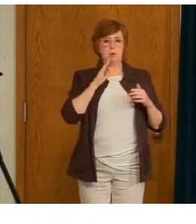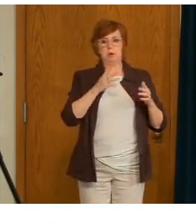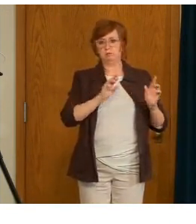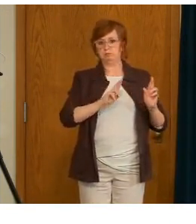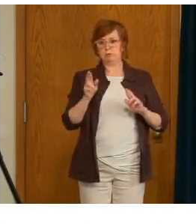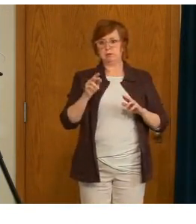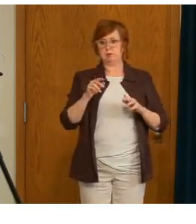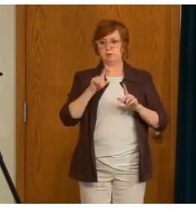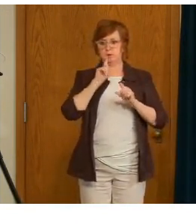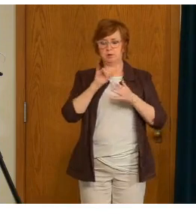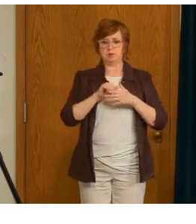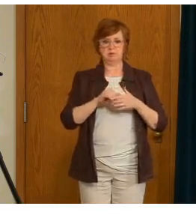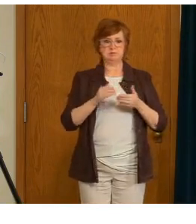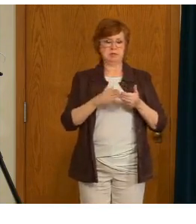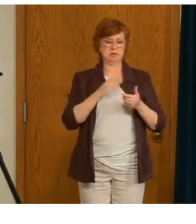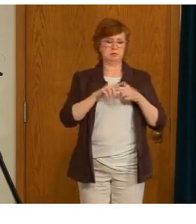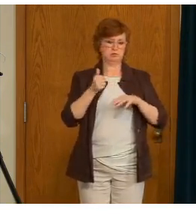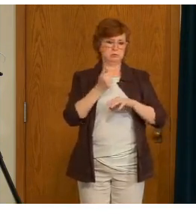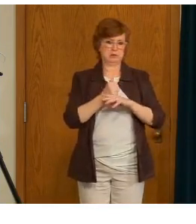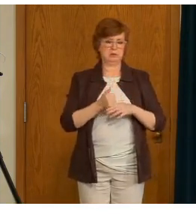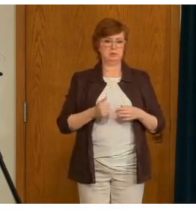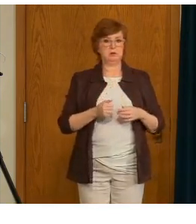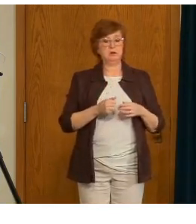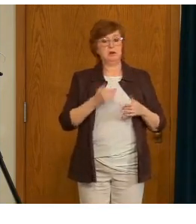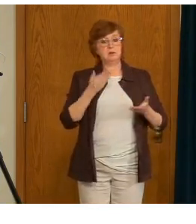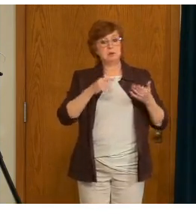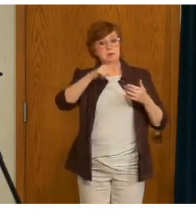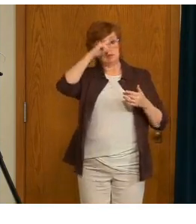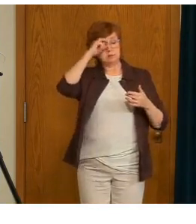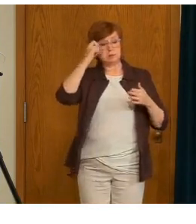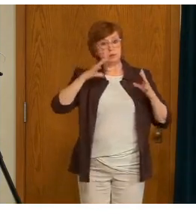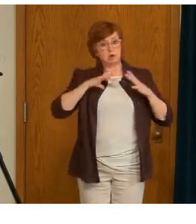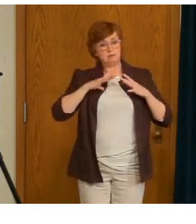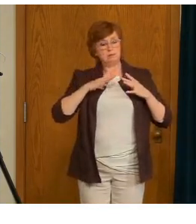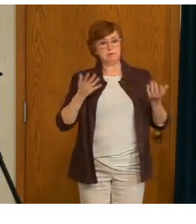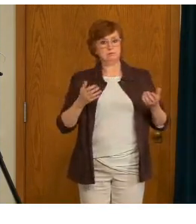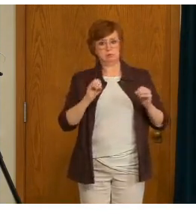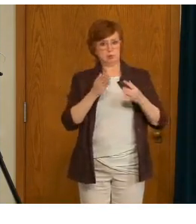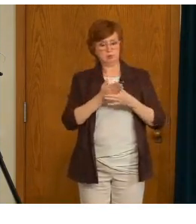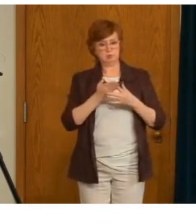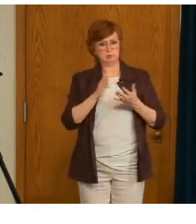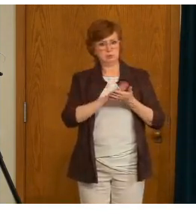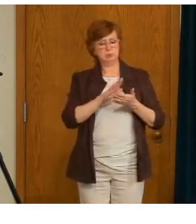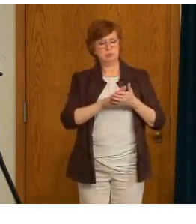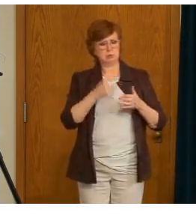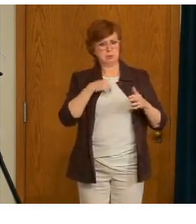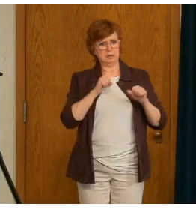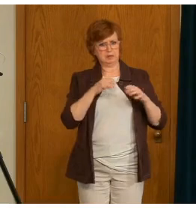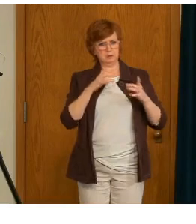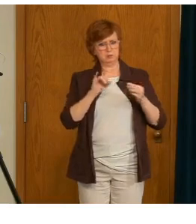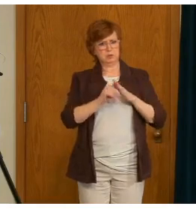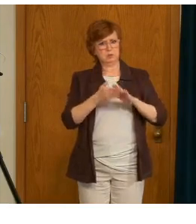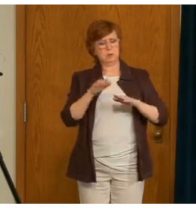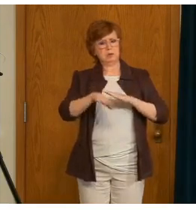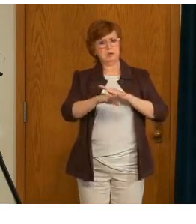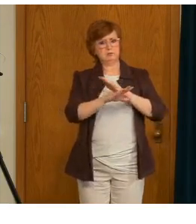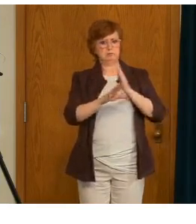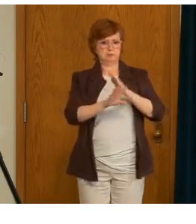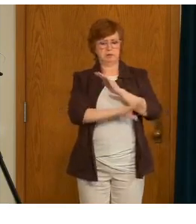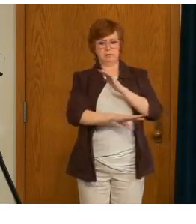are available, that would be an easy thing to implement, even during the holidays, but especially once school starts. A lot